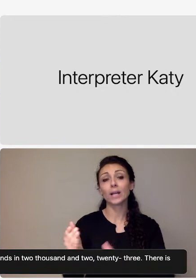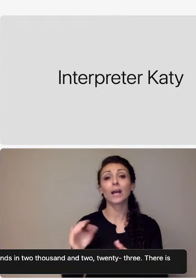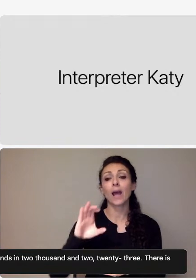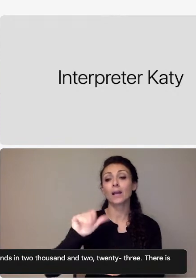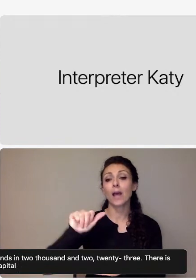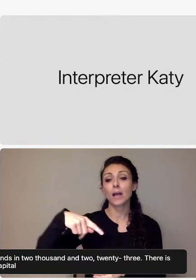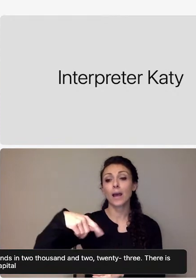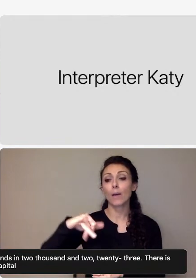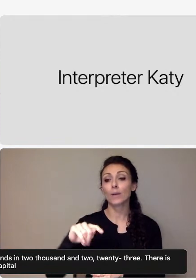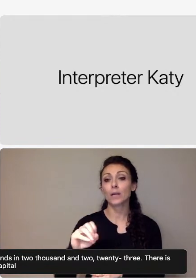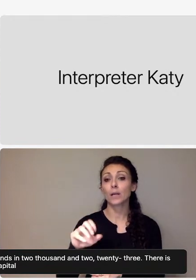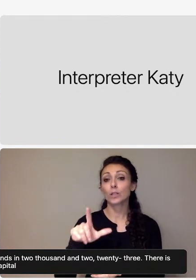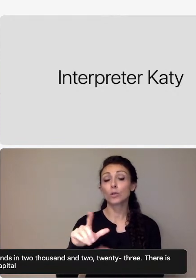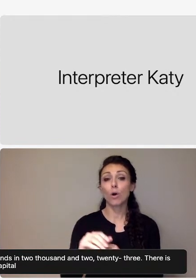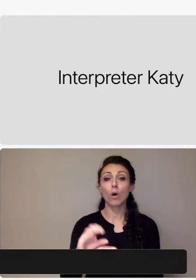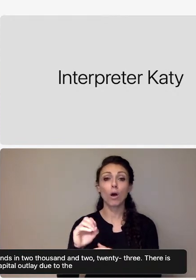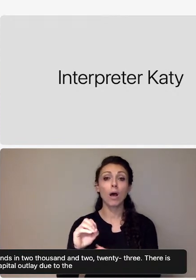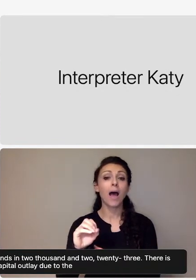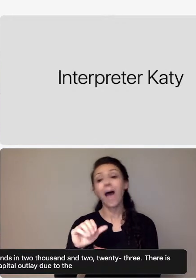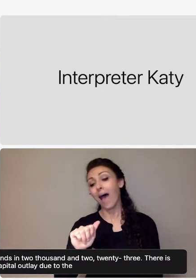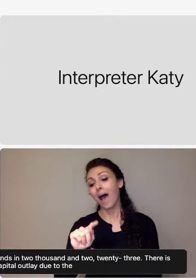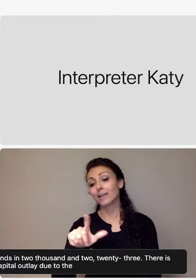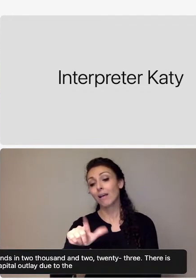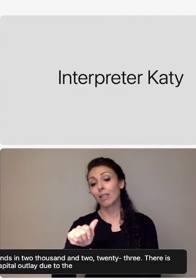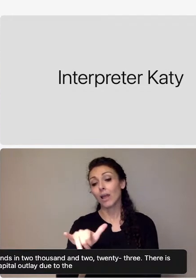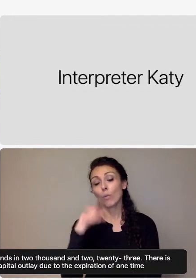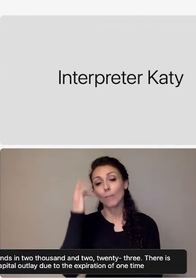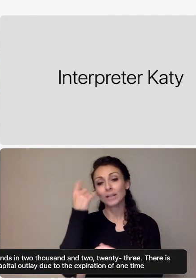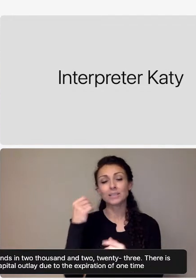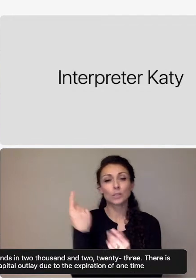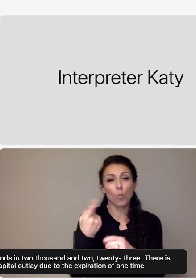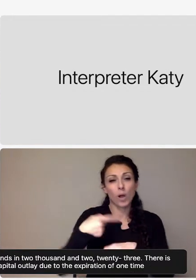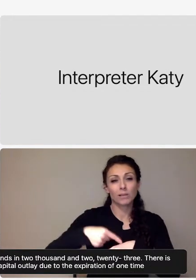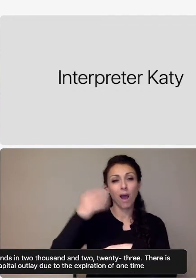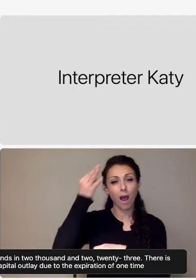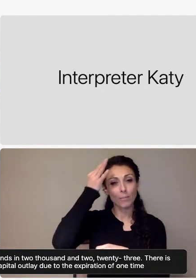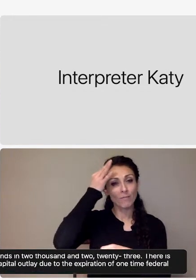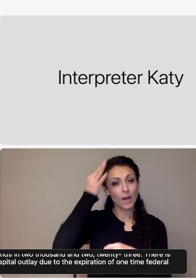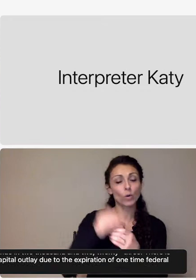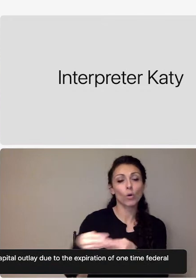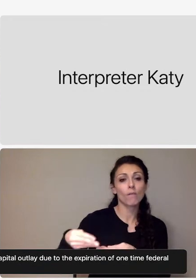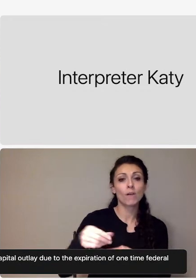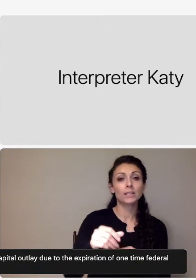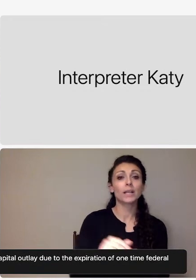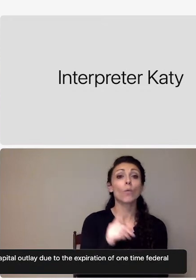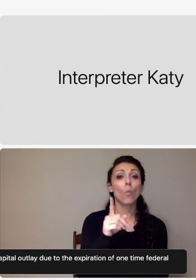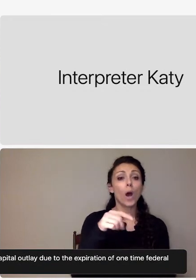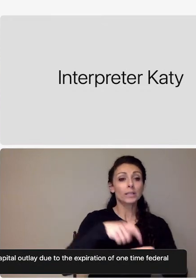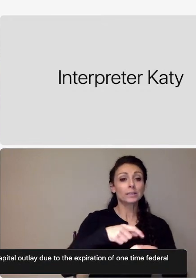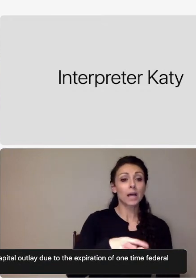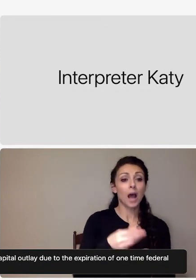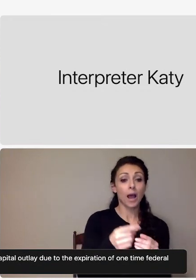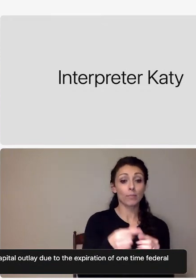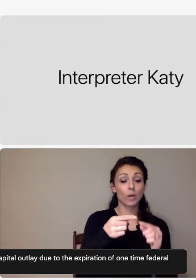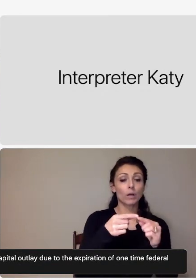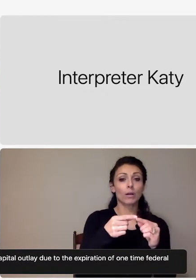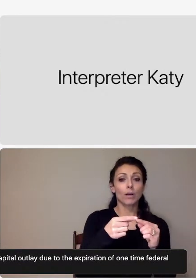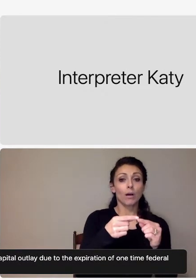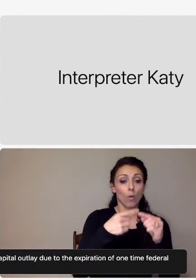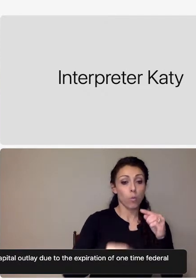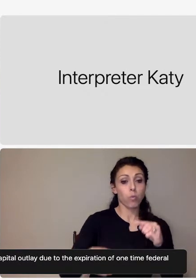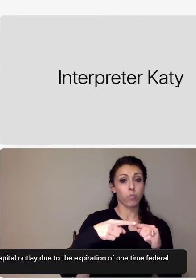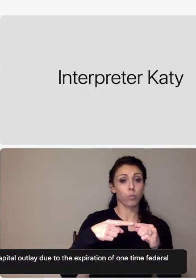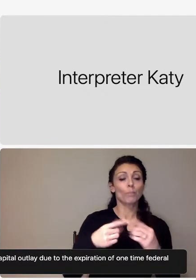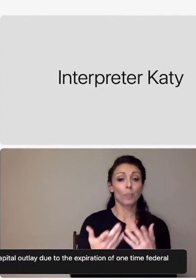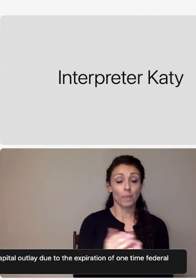outlay due to the expiration of one-time federal funding and one-time over overall the multi-year projects